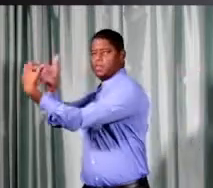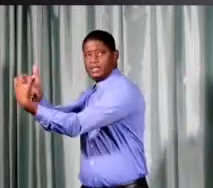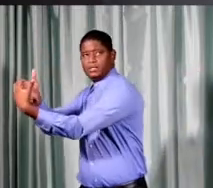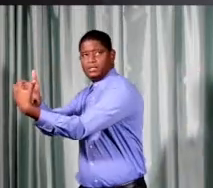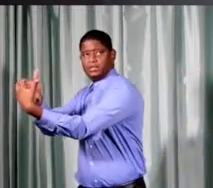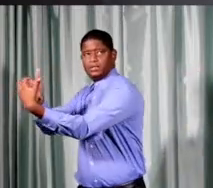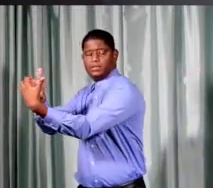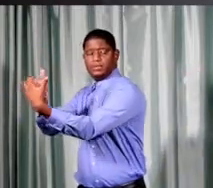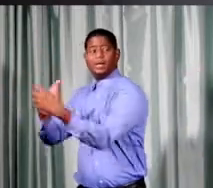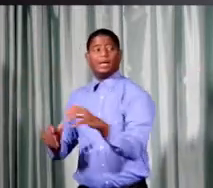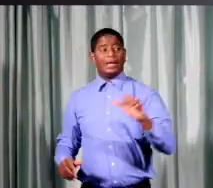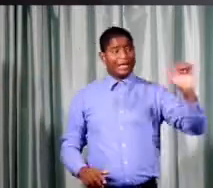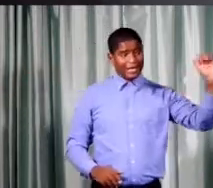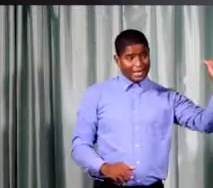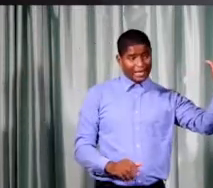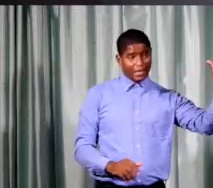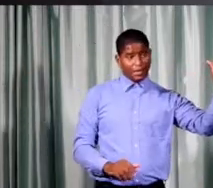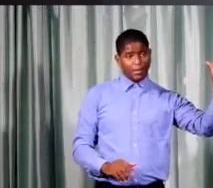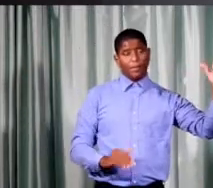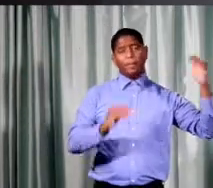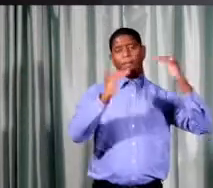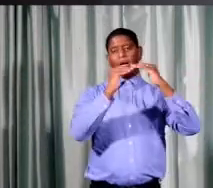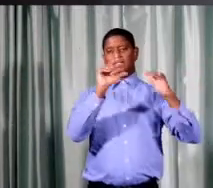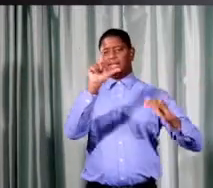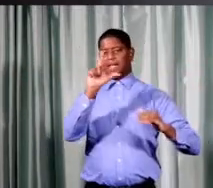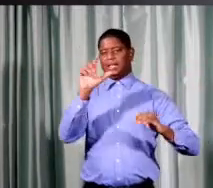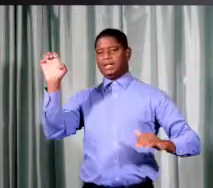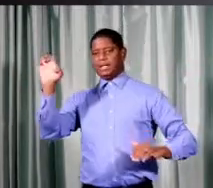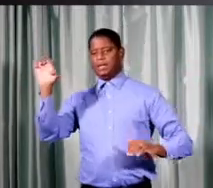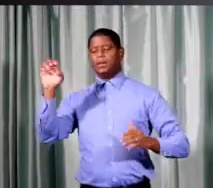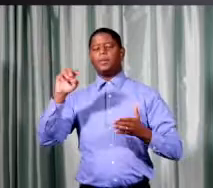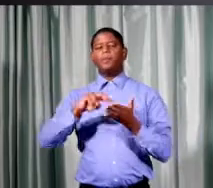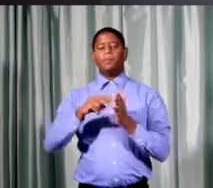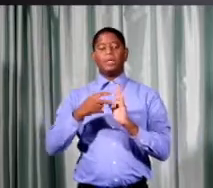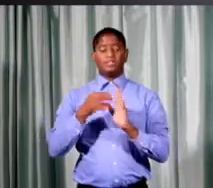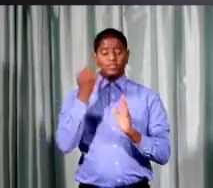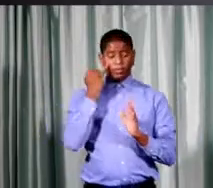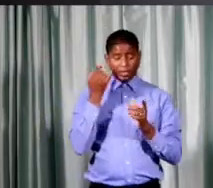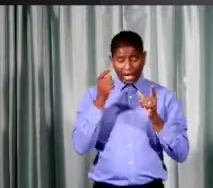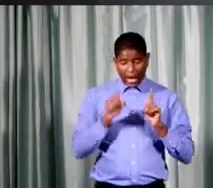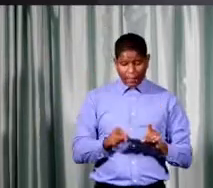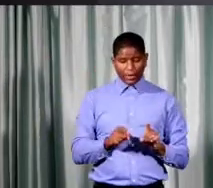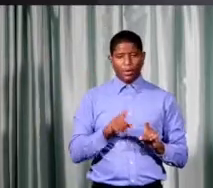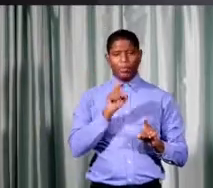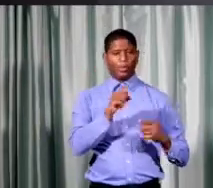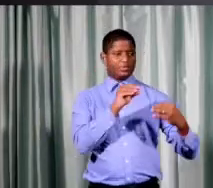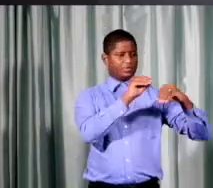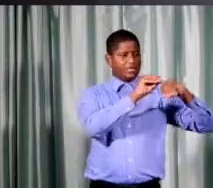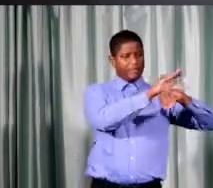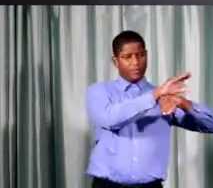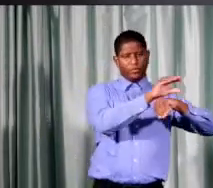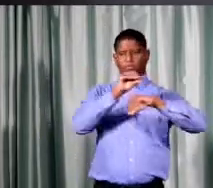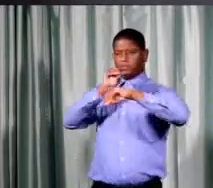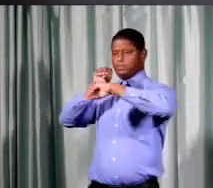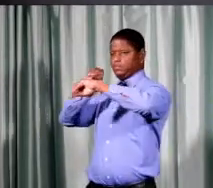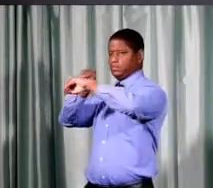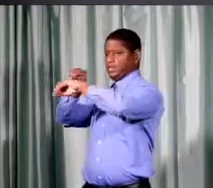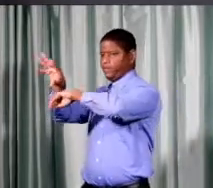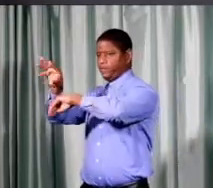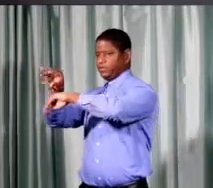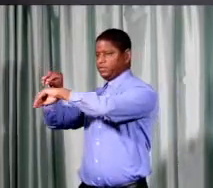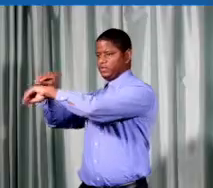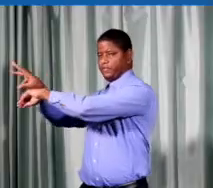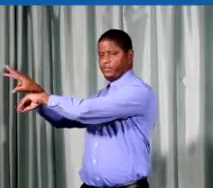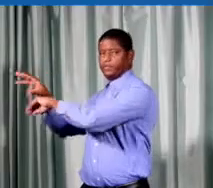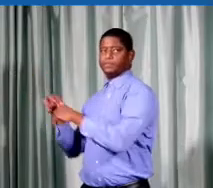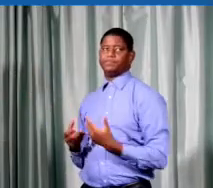L plus E to stay like that, each activity has to have two sides to it. And that